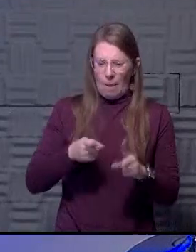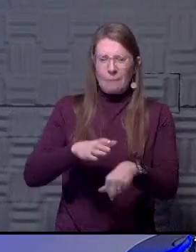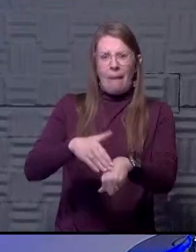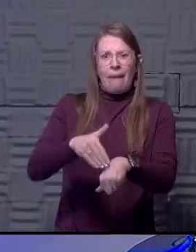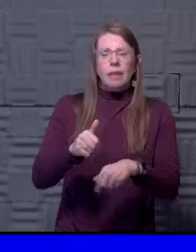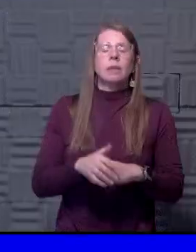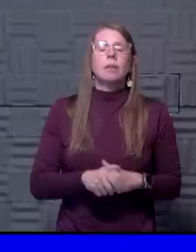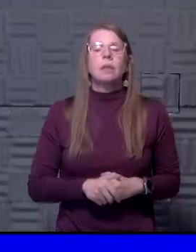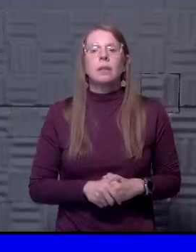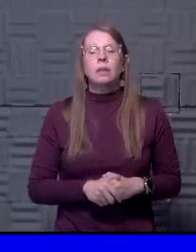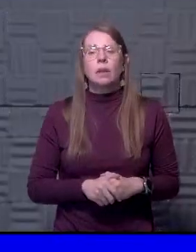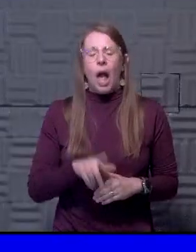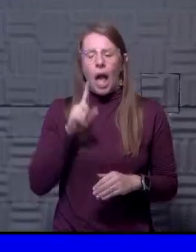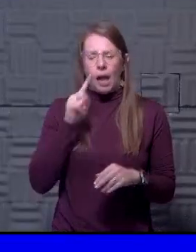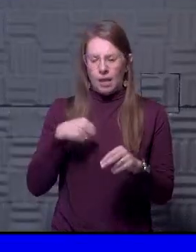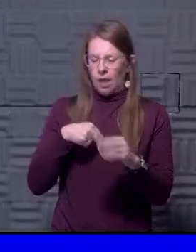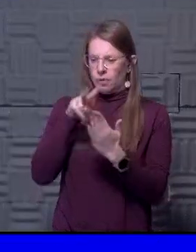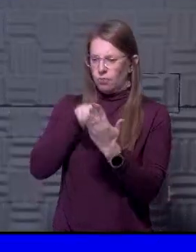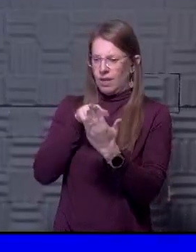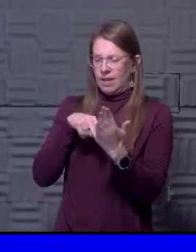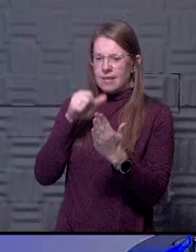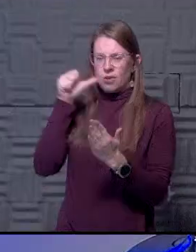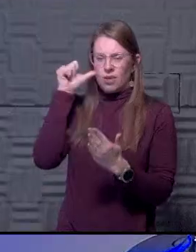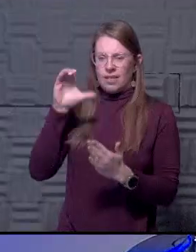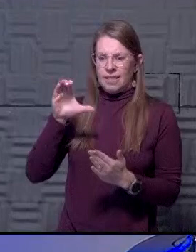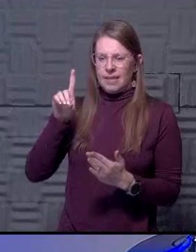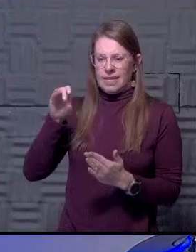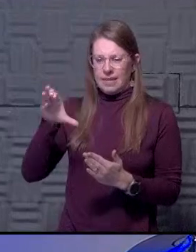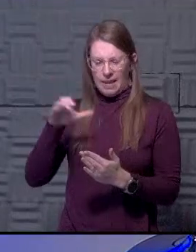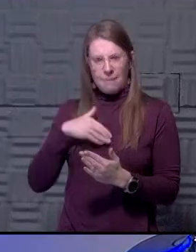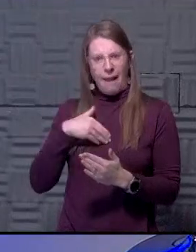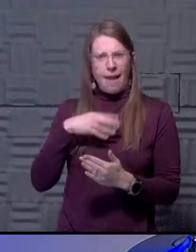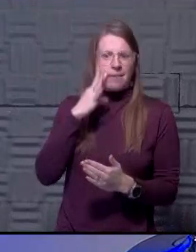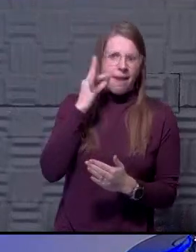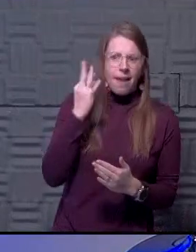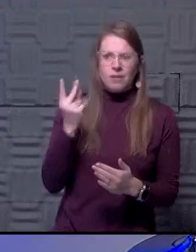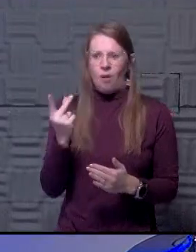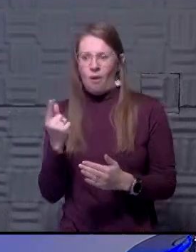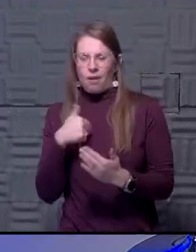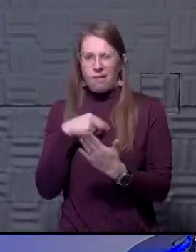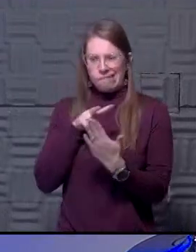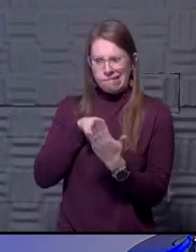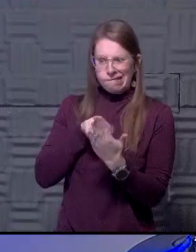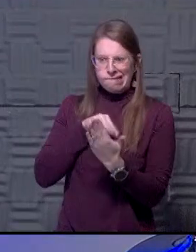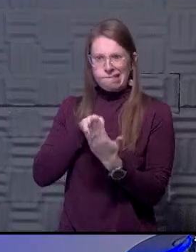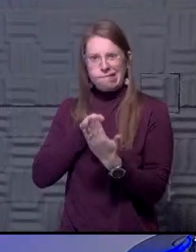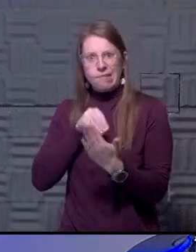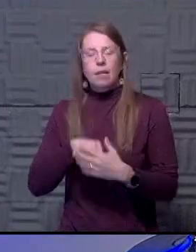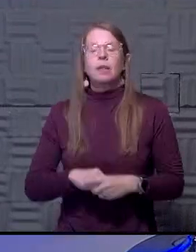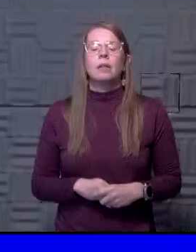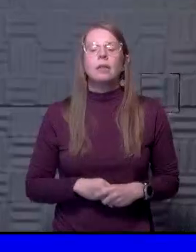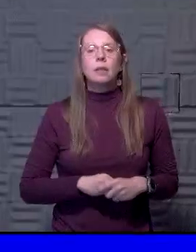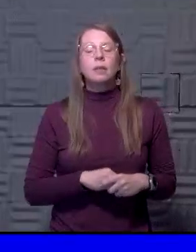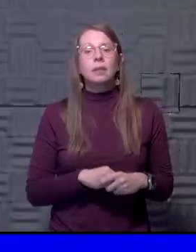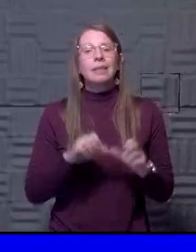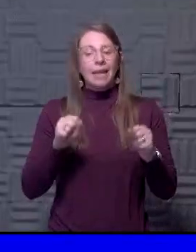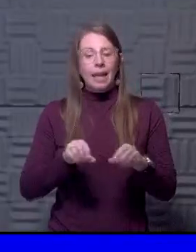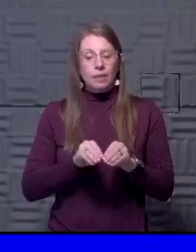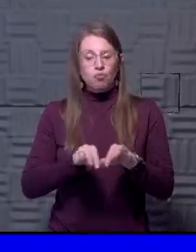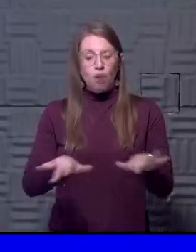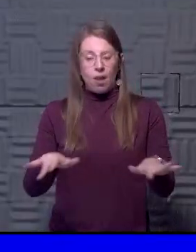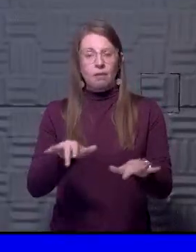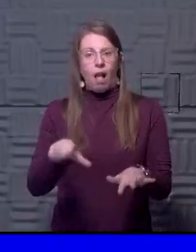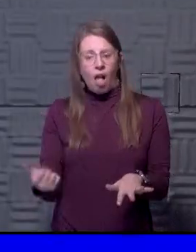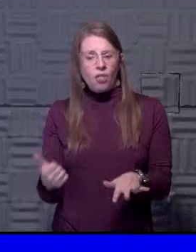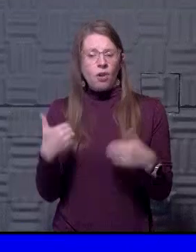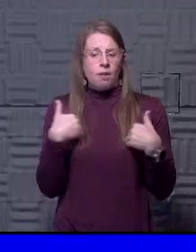looking at this yesterday when I was looking at the CDC spent some time doing updates. the same thing as my cat and dog. Yeah. So we do know that it can spread to other